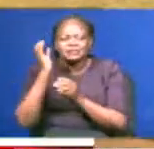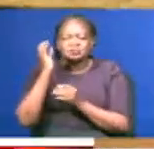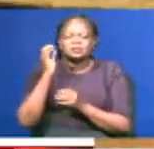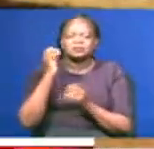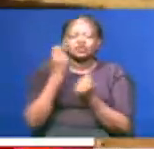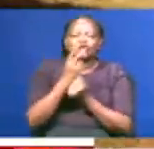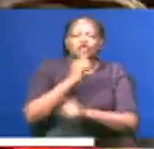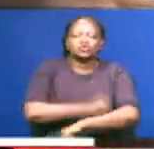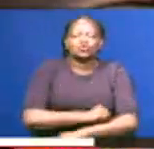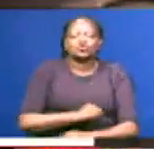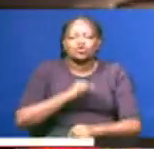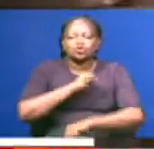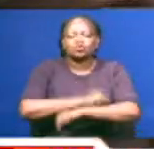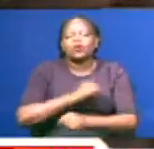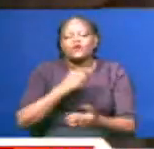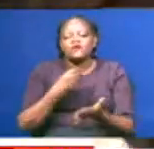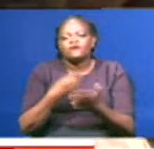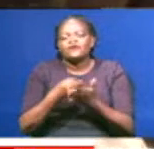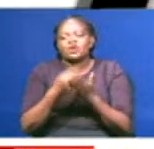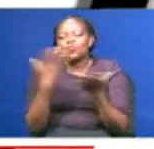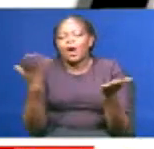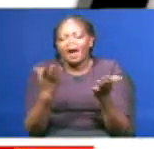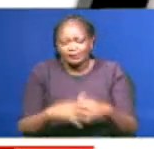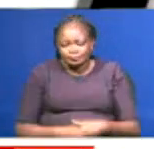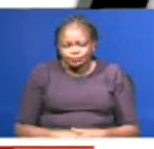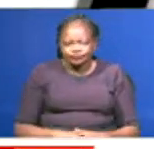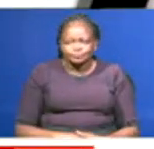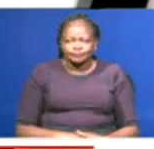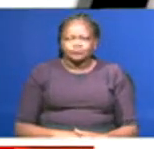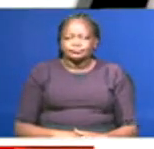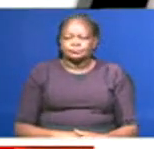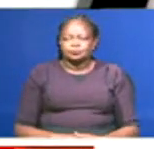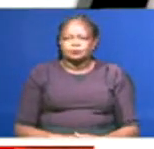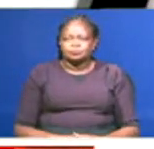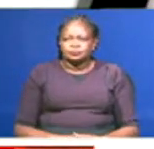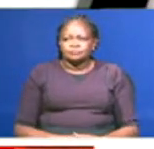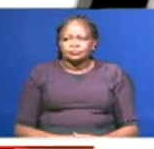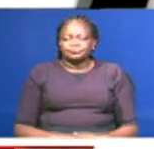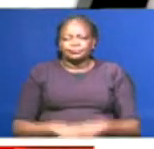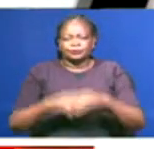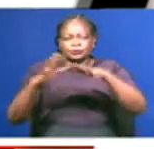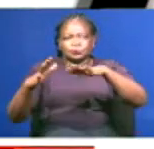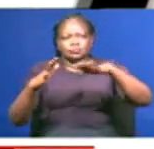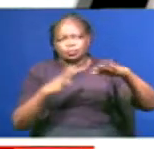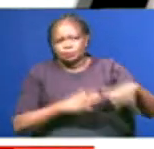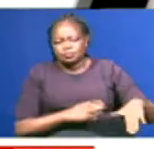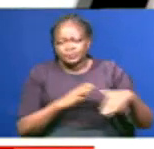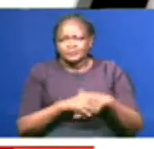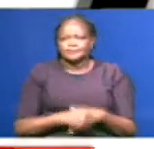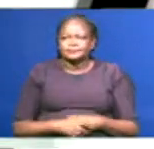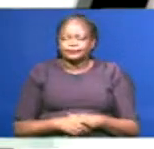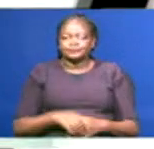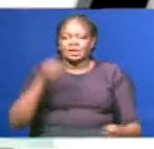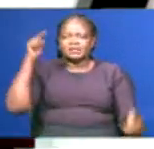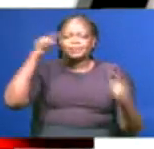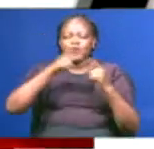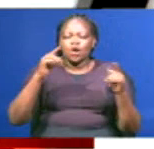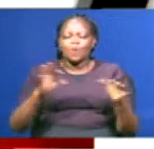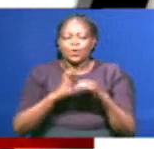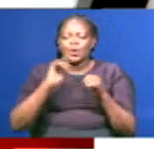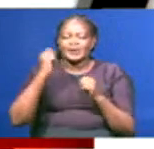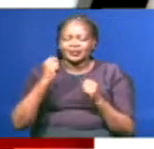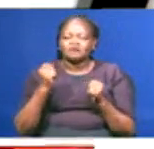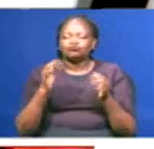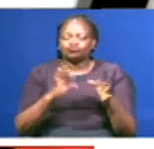Kipnoso for Prime Edition. Let's shift gears and move into the space of politics as Azimio la Umoja One Kenya coalition